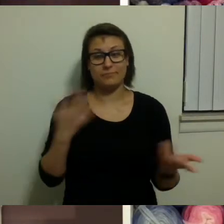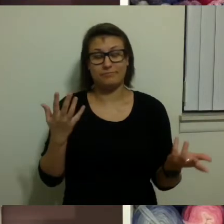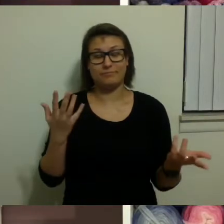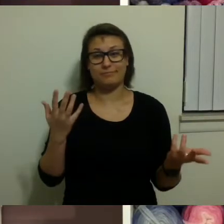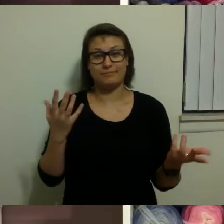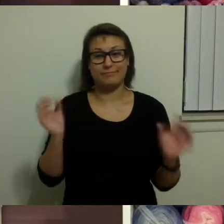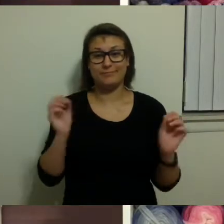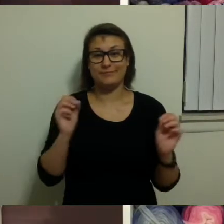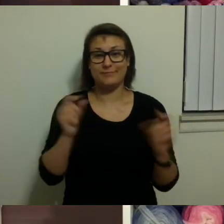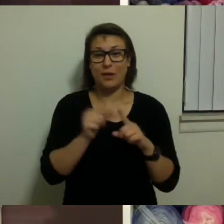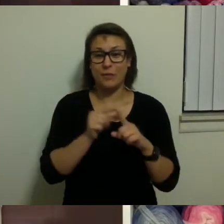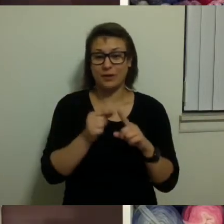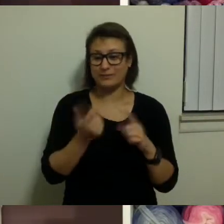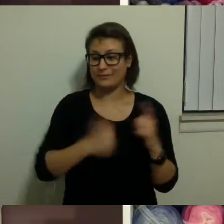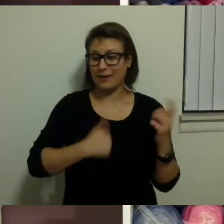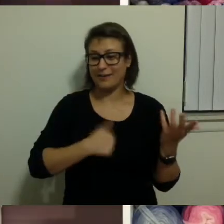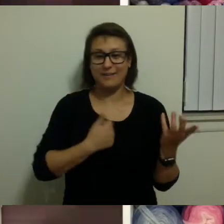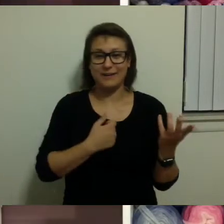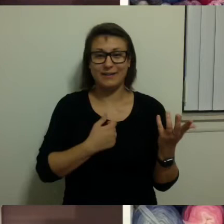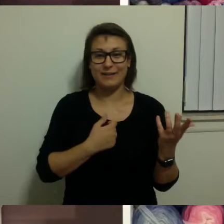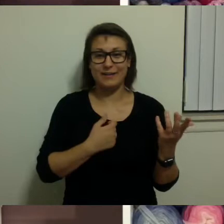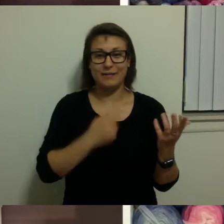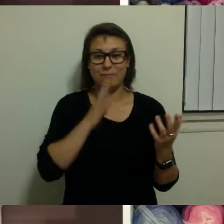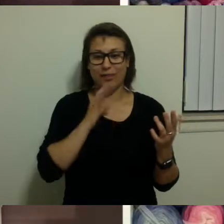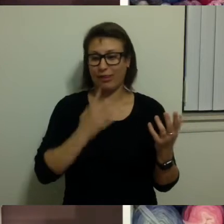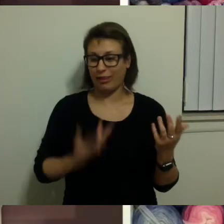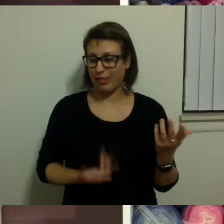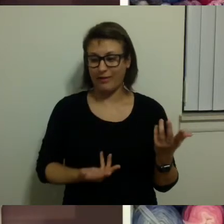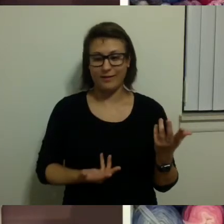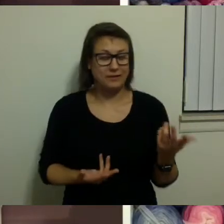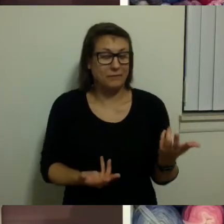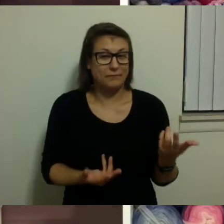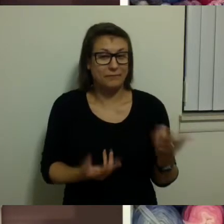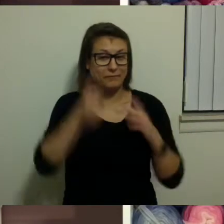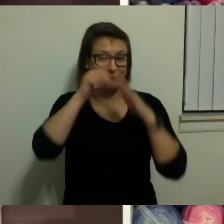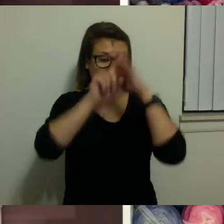I don't have words, sorry. I'm just like, forgot how to talk.